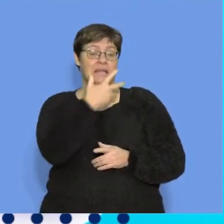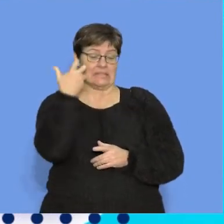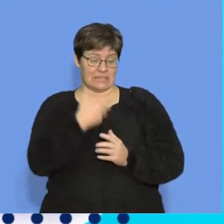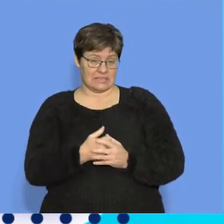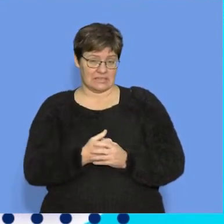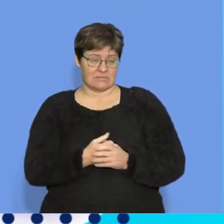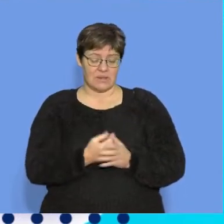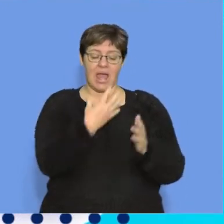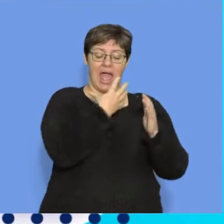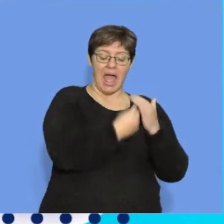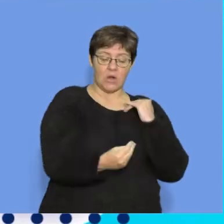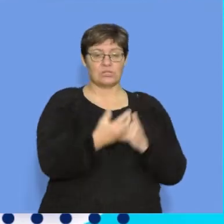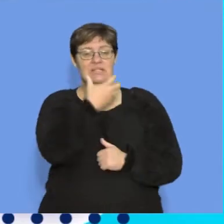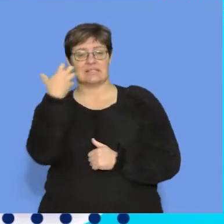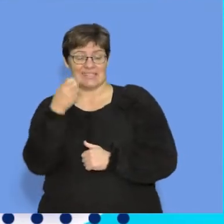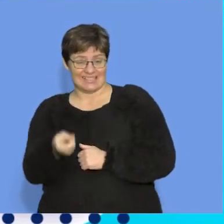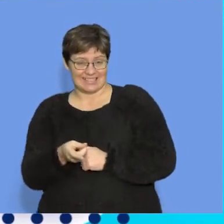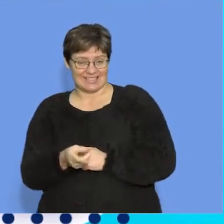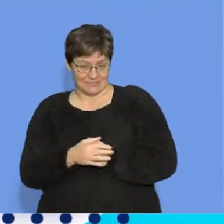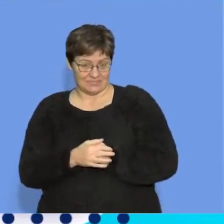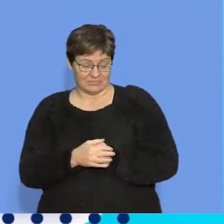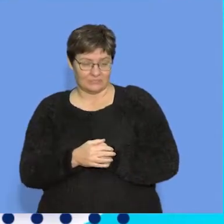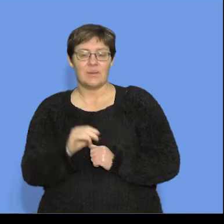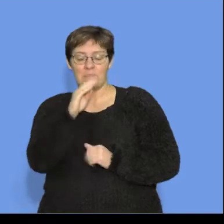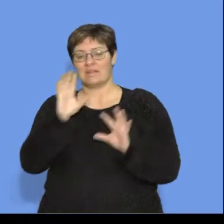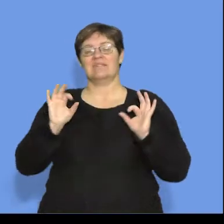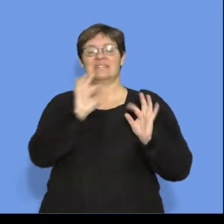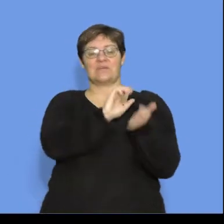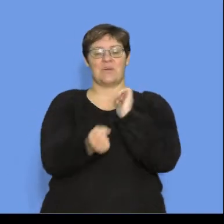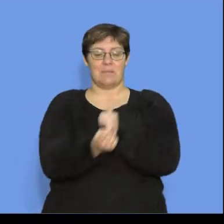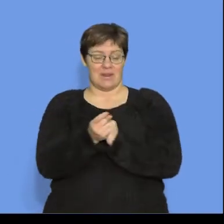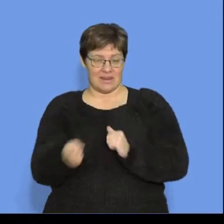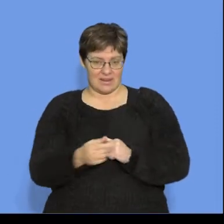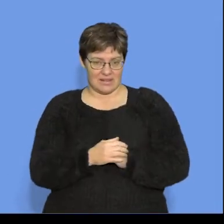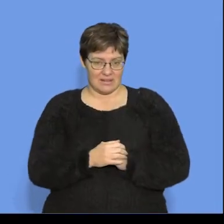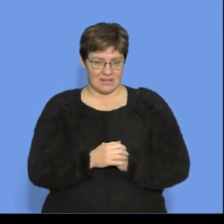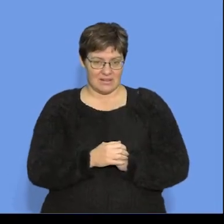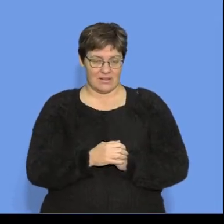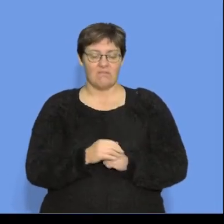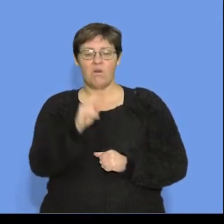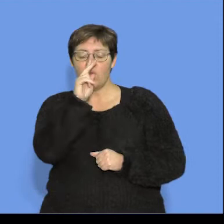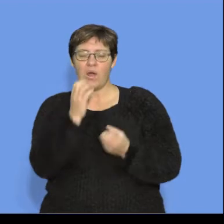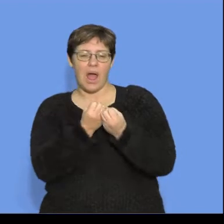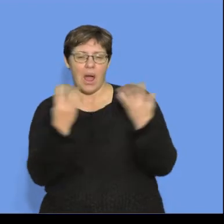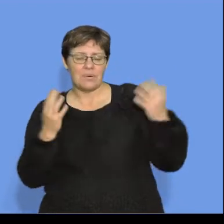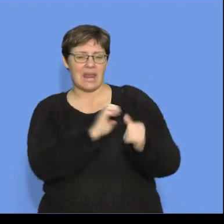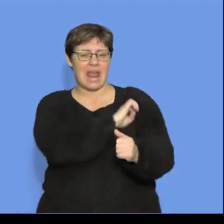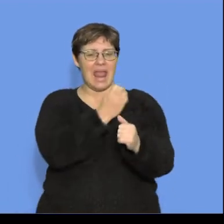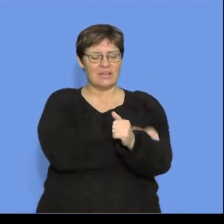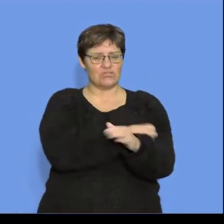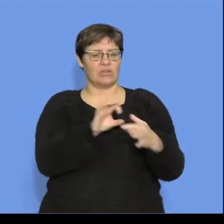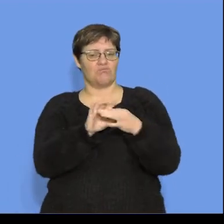out, heat going out. And that's exactly what's happening here. If you look at the amount of energy that